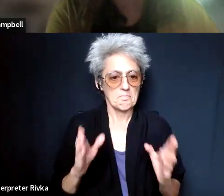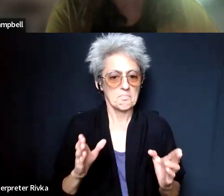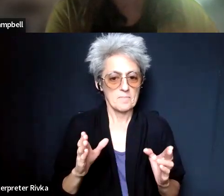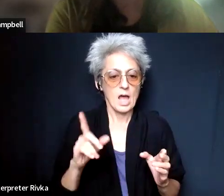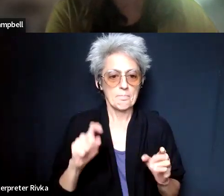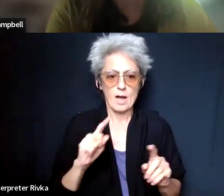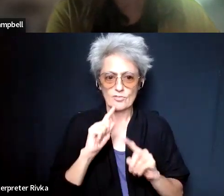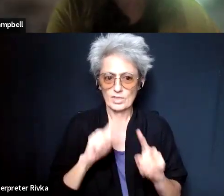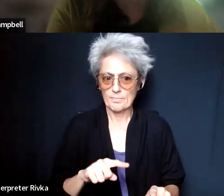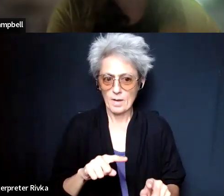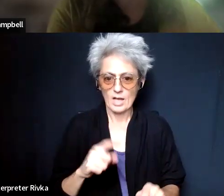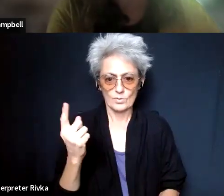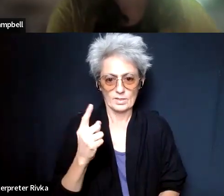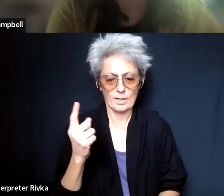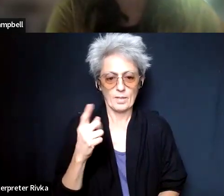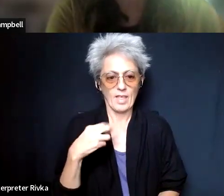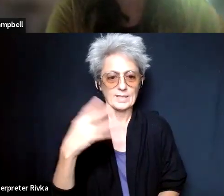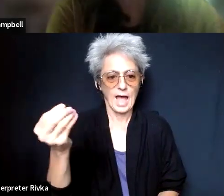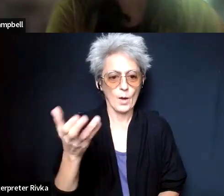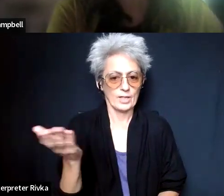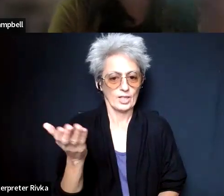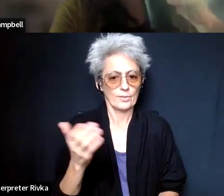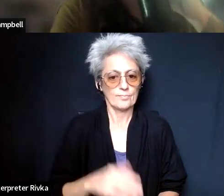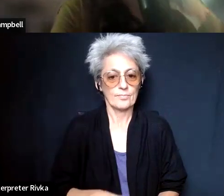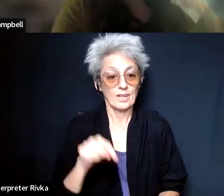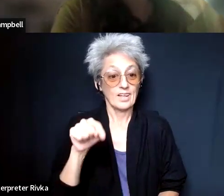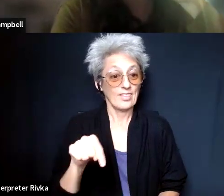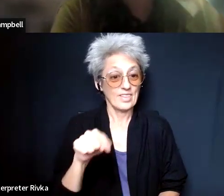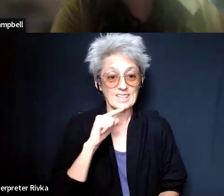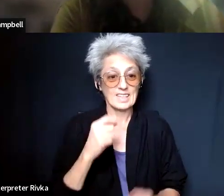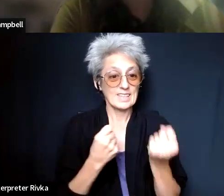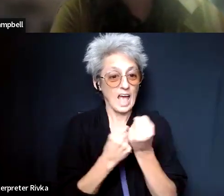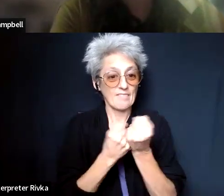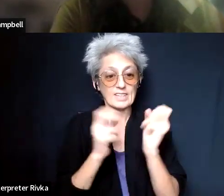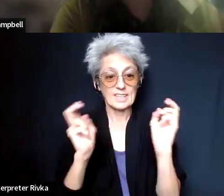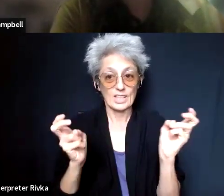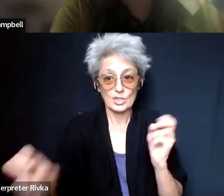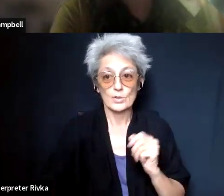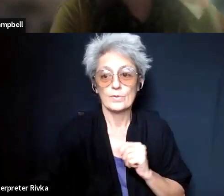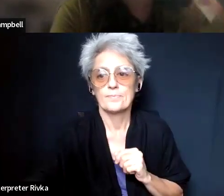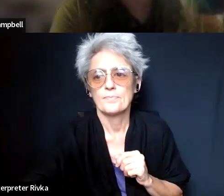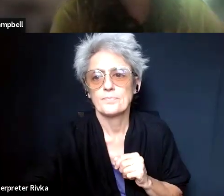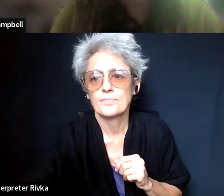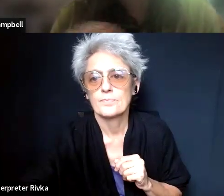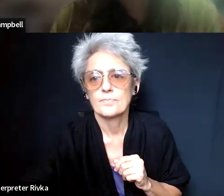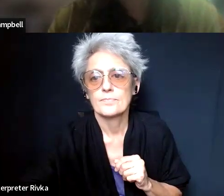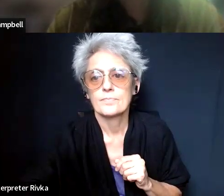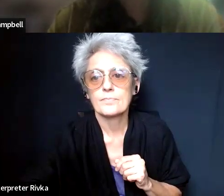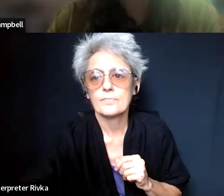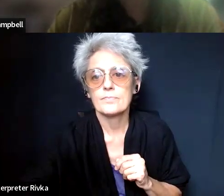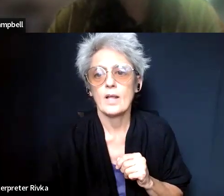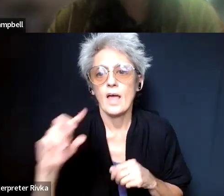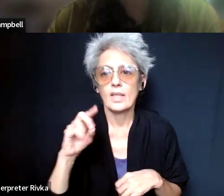to something that's out here, because I do think this is an advocacy issue. I think, Deb, your comment